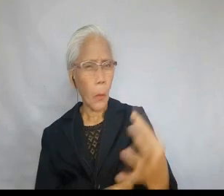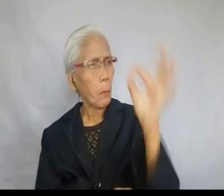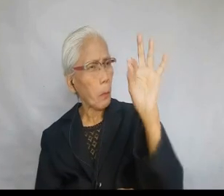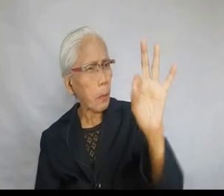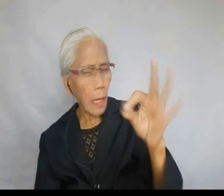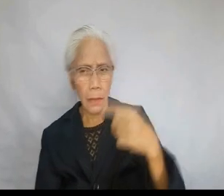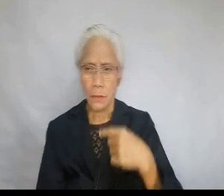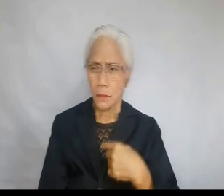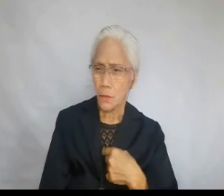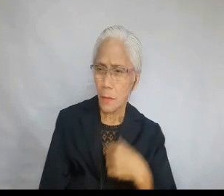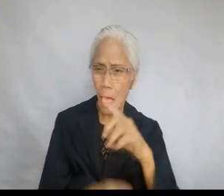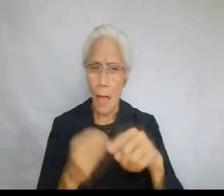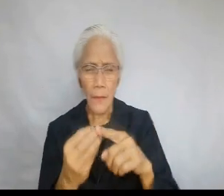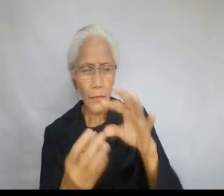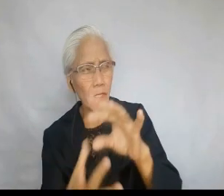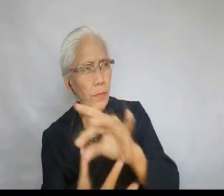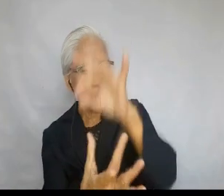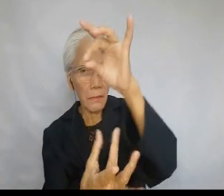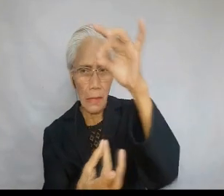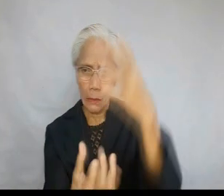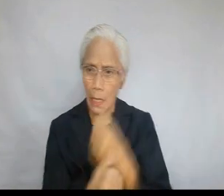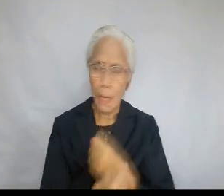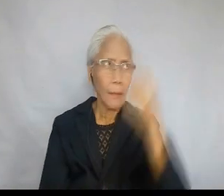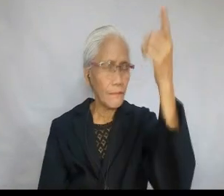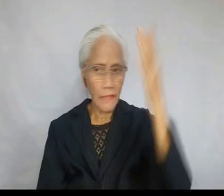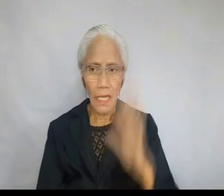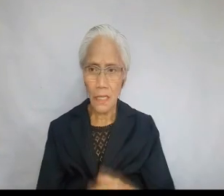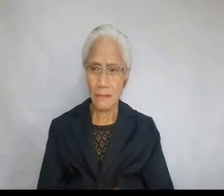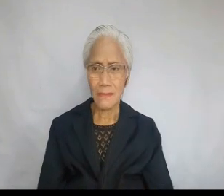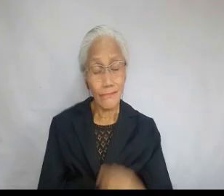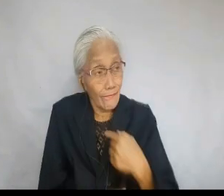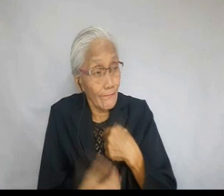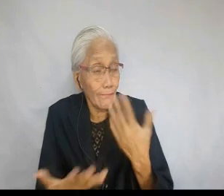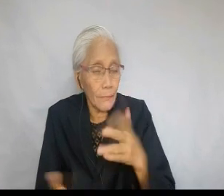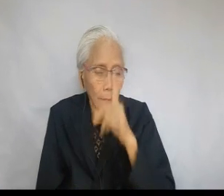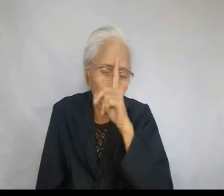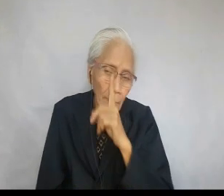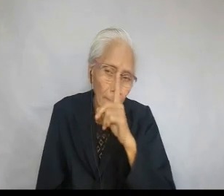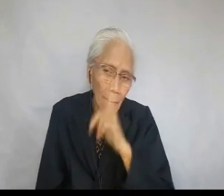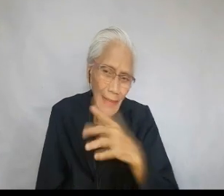I was homeless, and you preached to me about the spiritual shelter of the love of God.